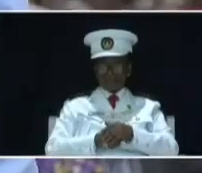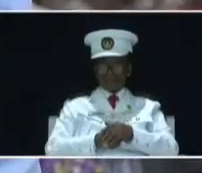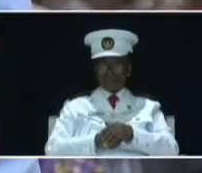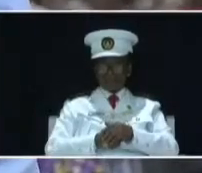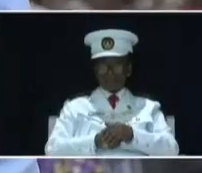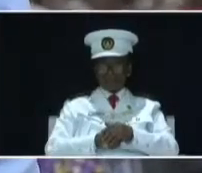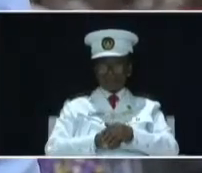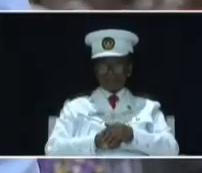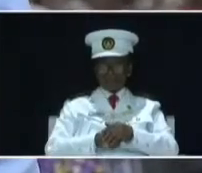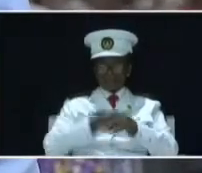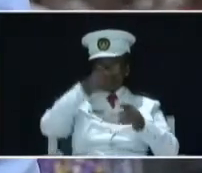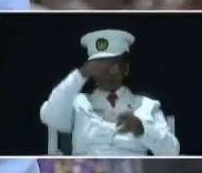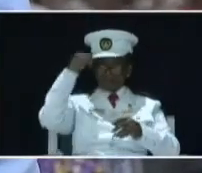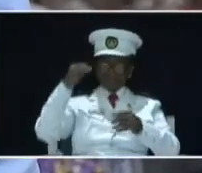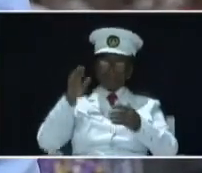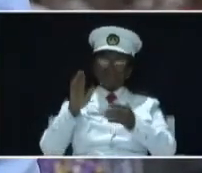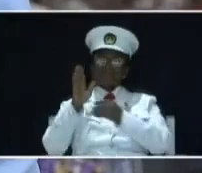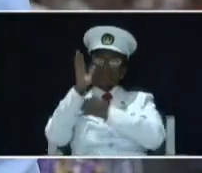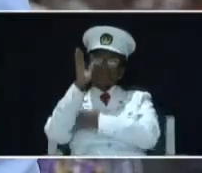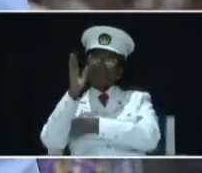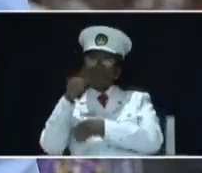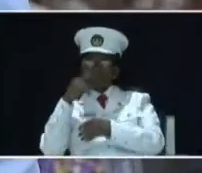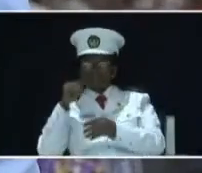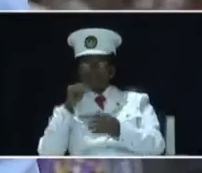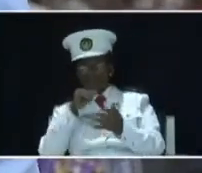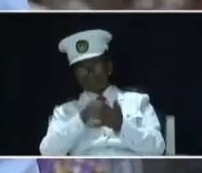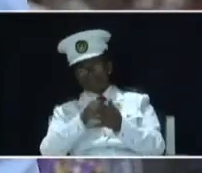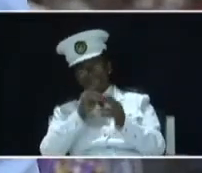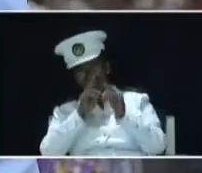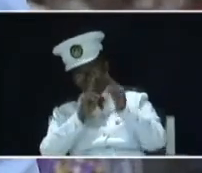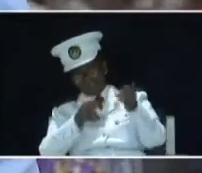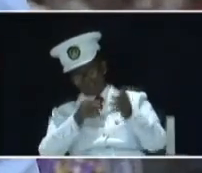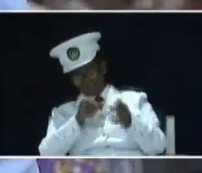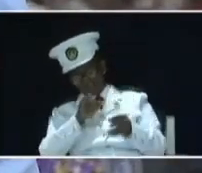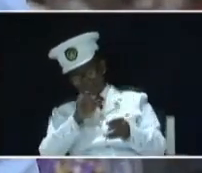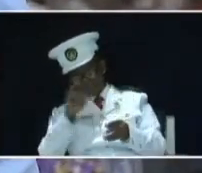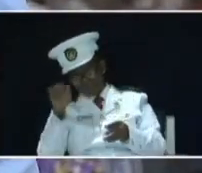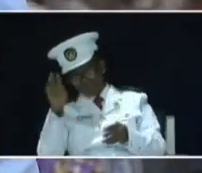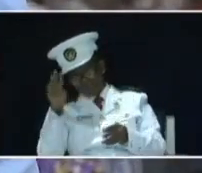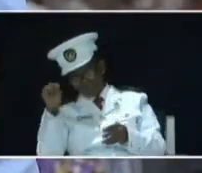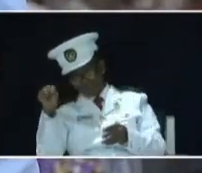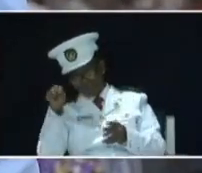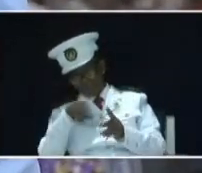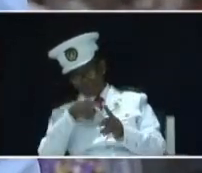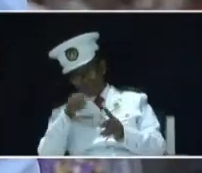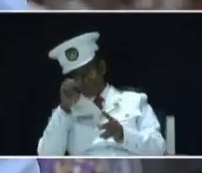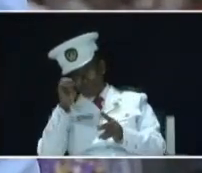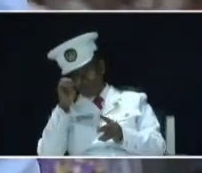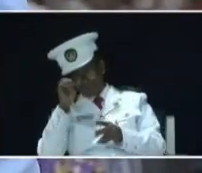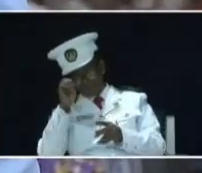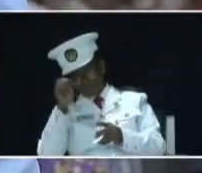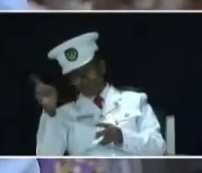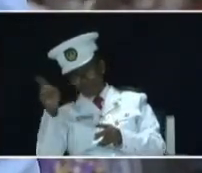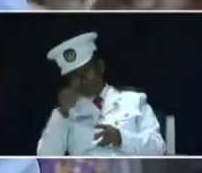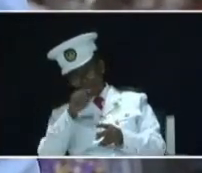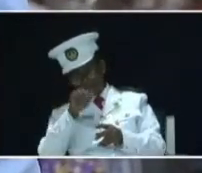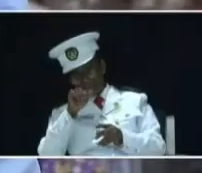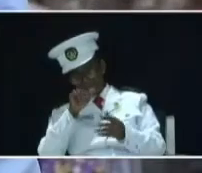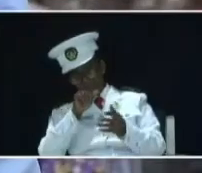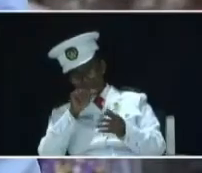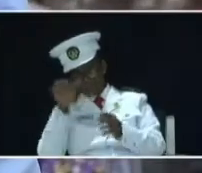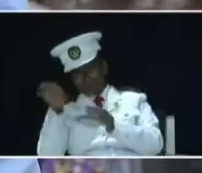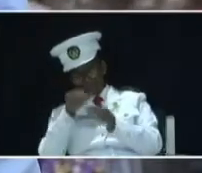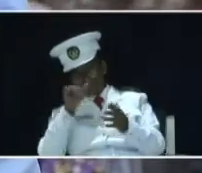But God said it is honoring him when you do that. He doesn't need your money.